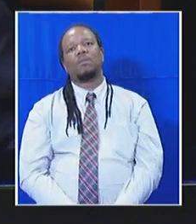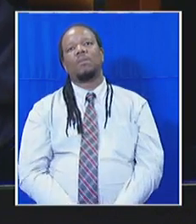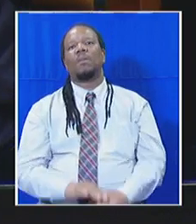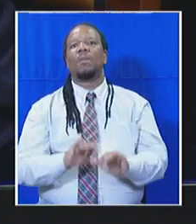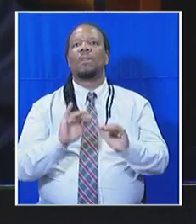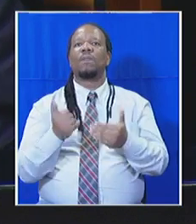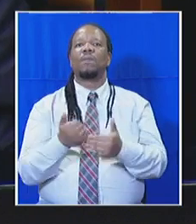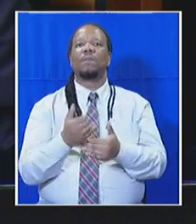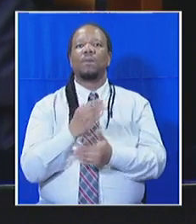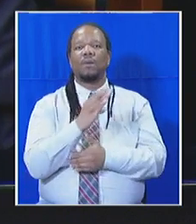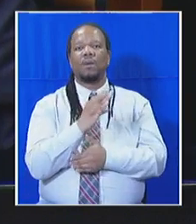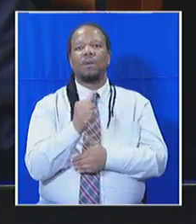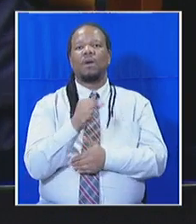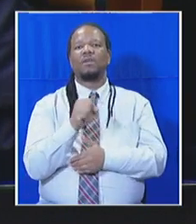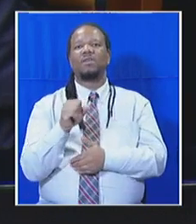Honorable Kasim.